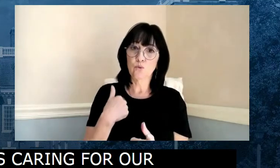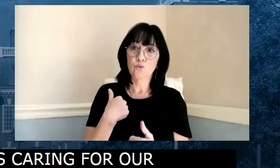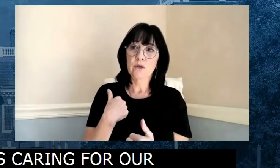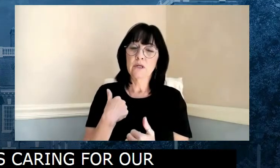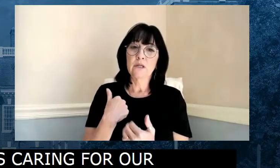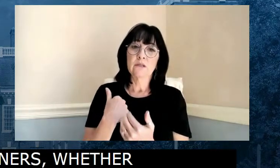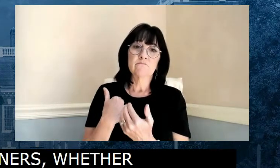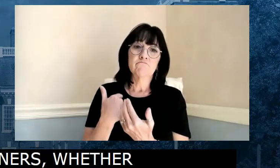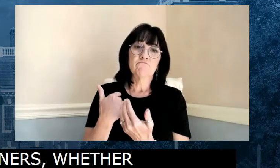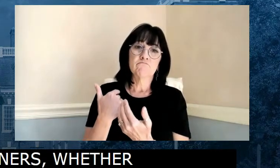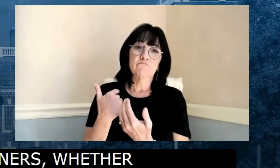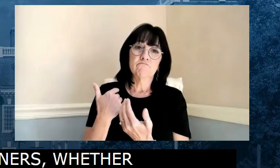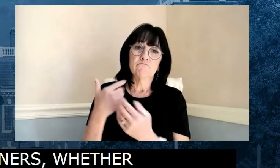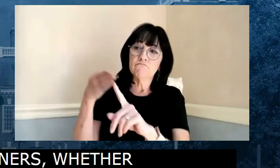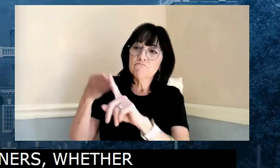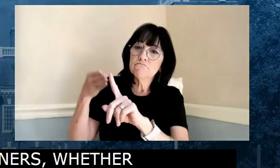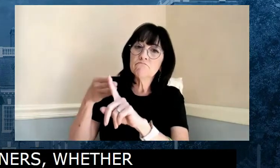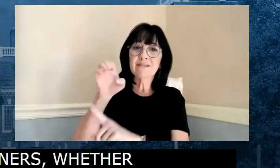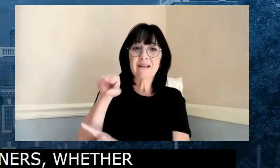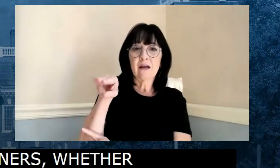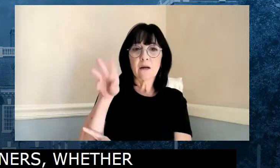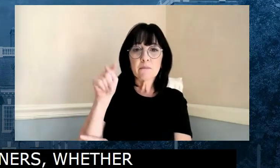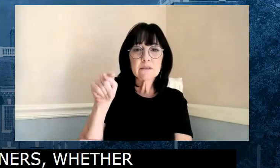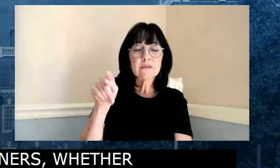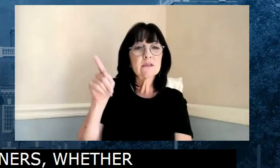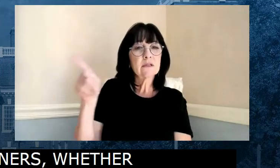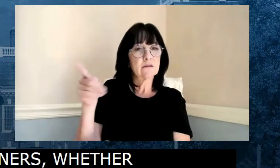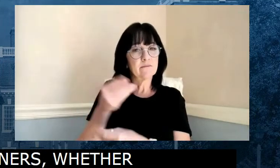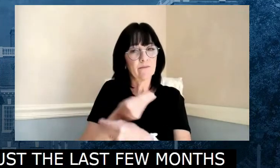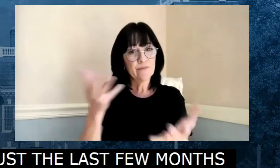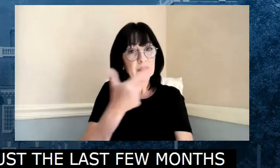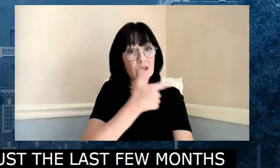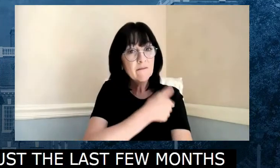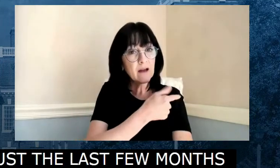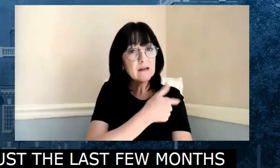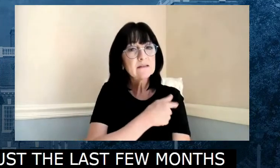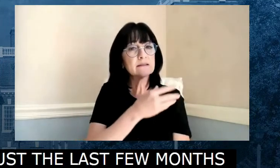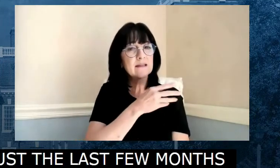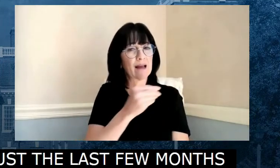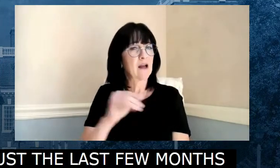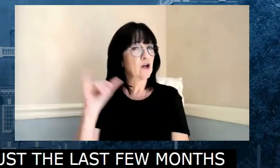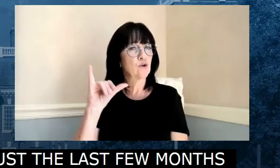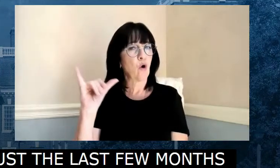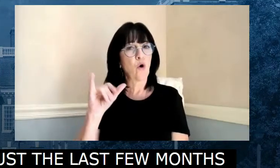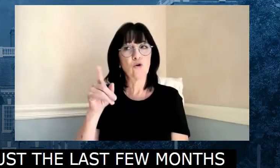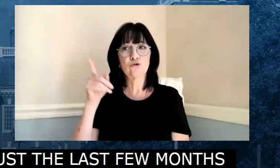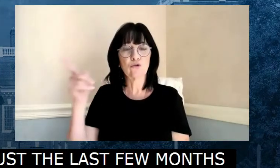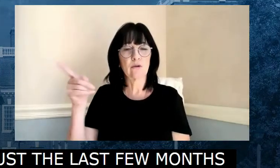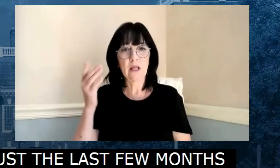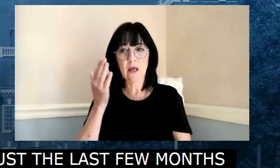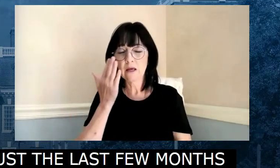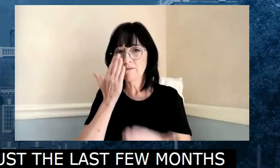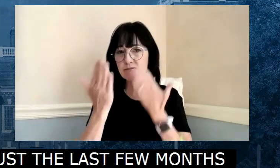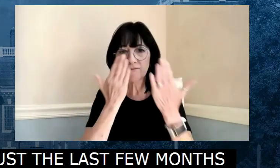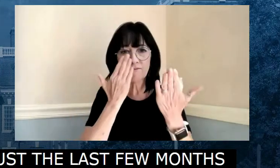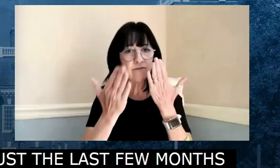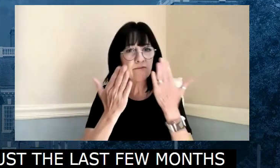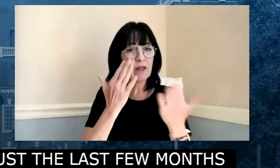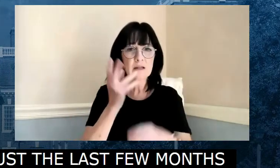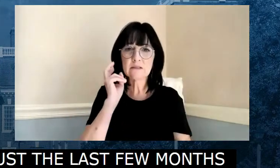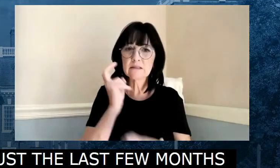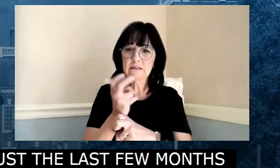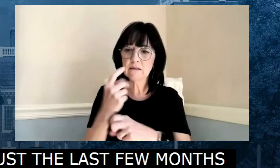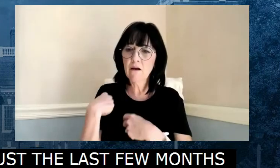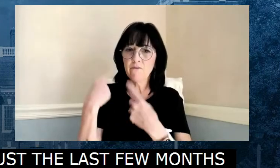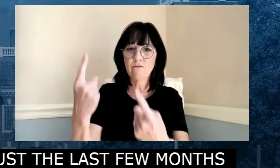months to help with the administration of vaccine, as well as the curveballs that they've been dealt with along with the healthcare professionals over the